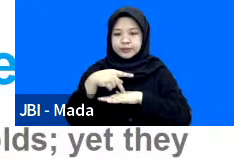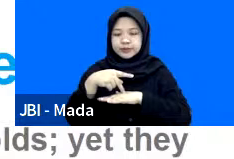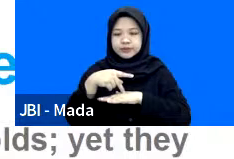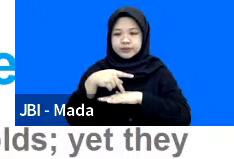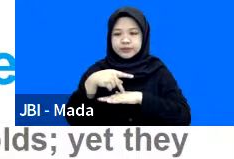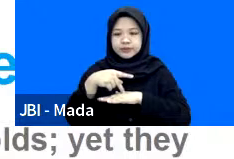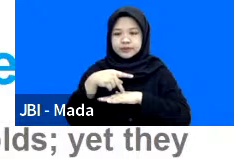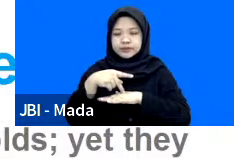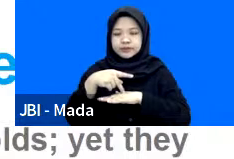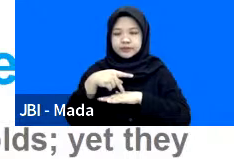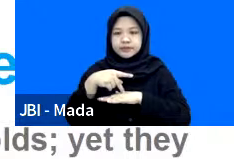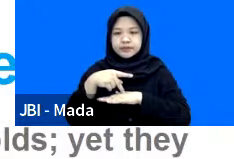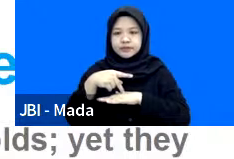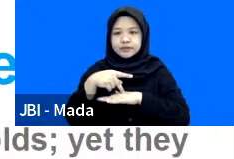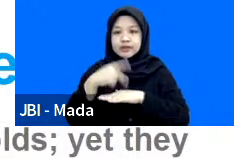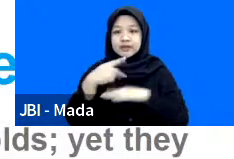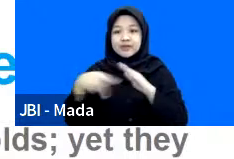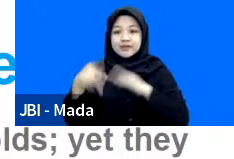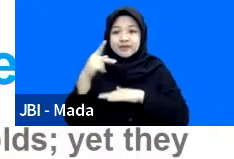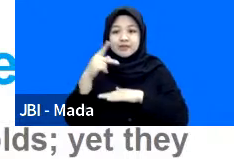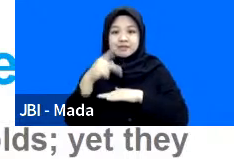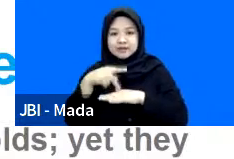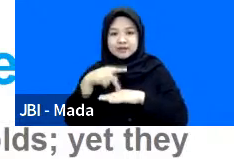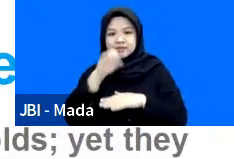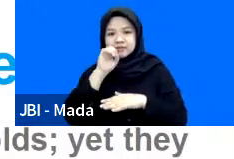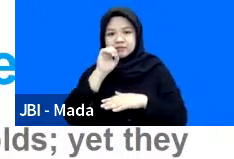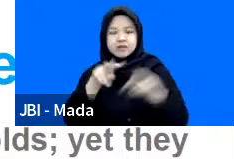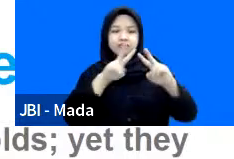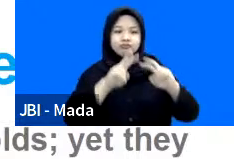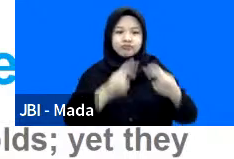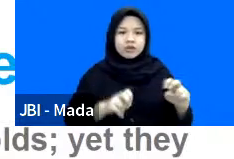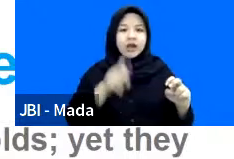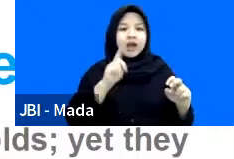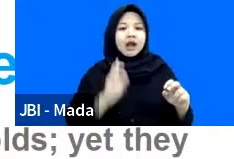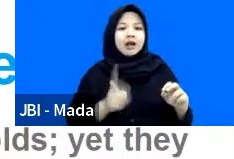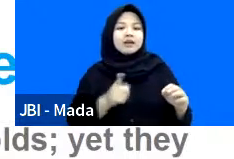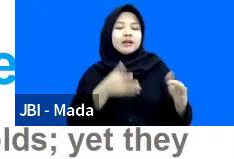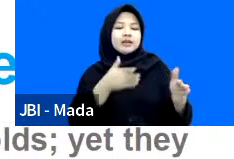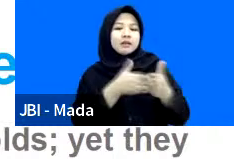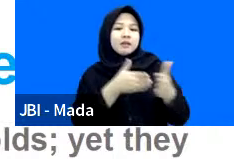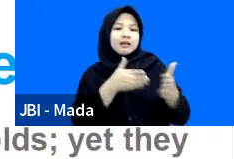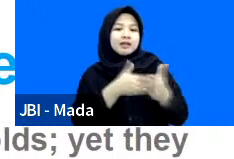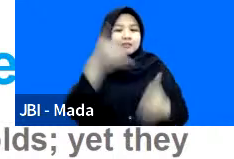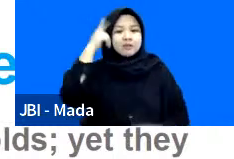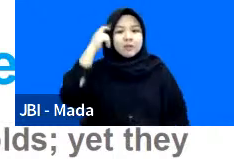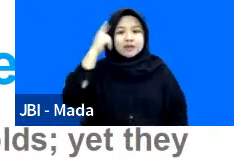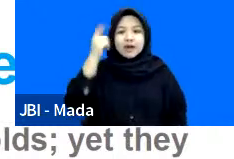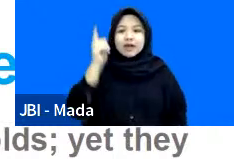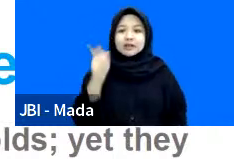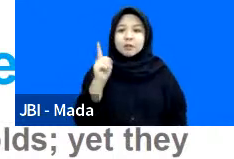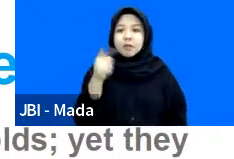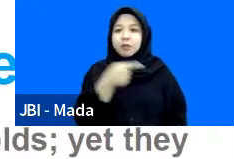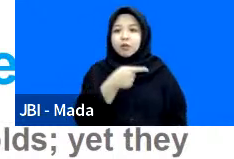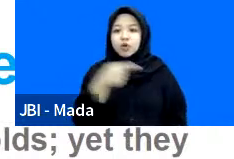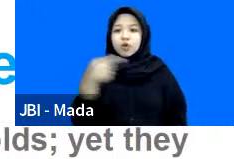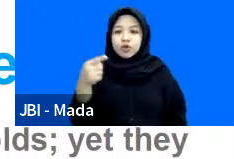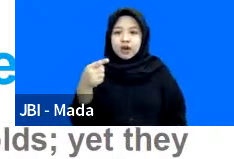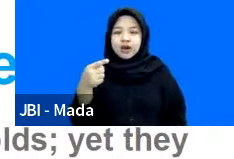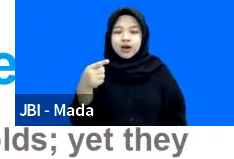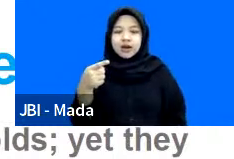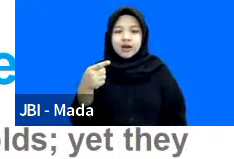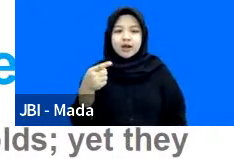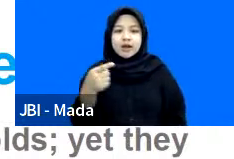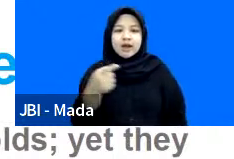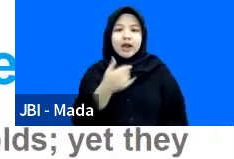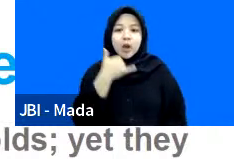of the key constraints for learning is lack of mobile phones for learning. And especially when you look